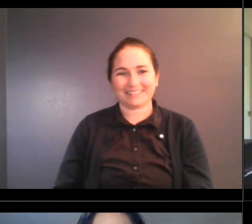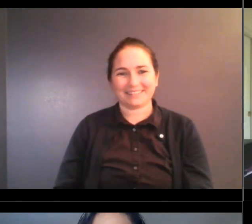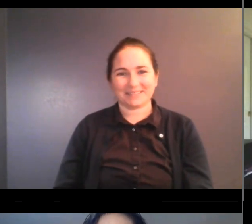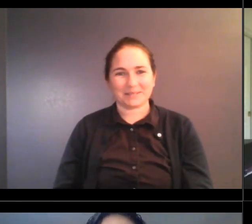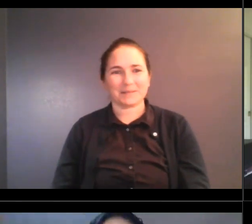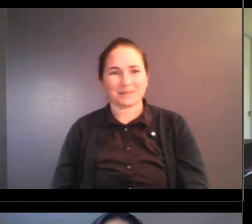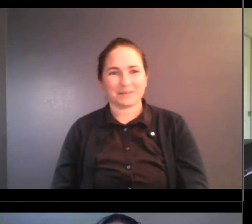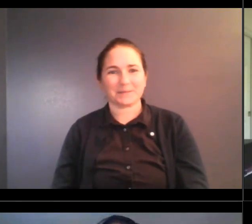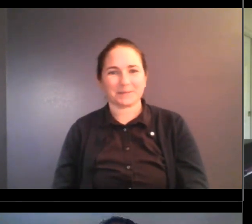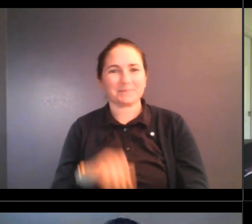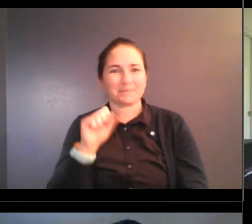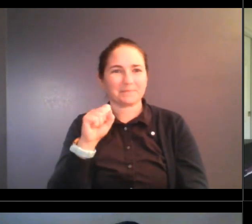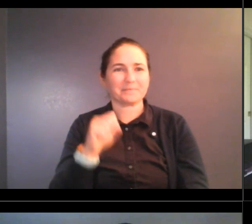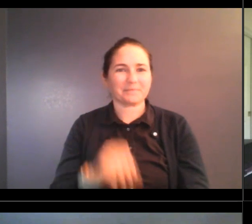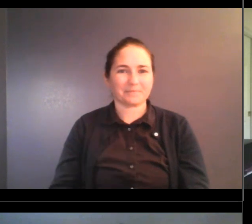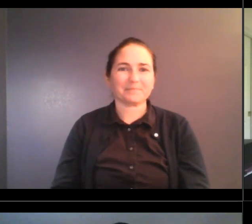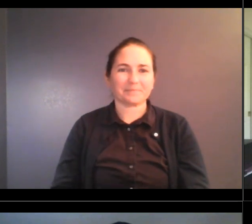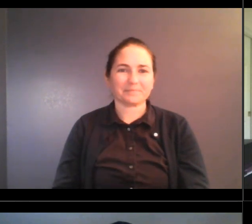I share your,